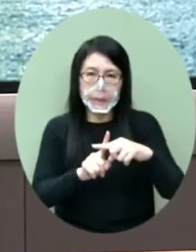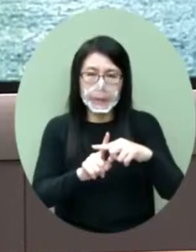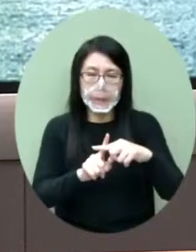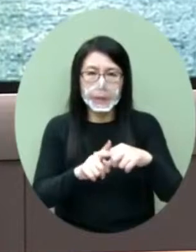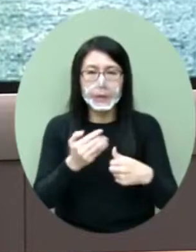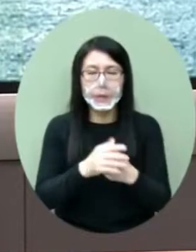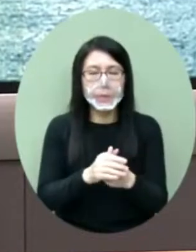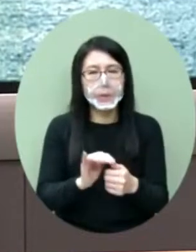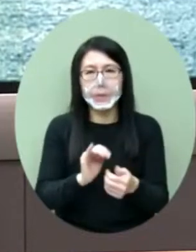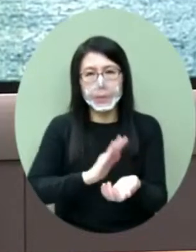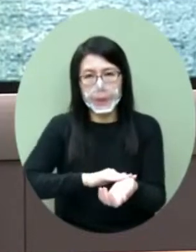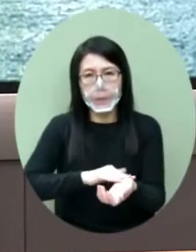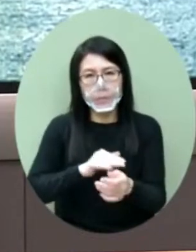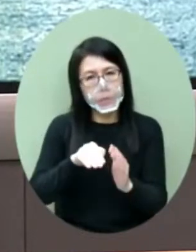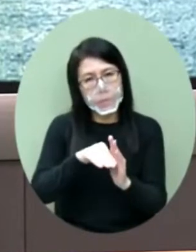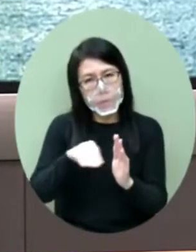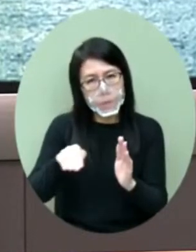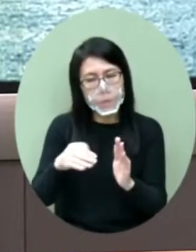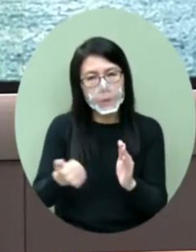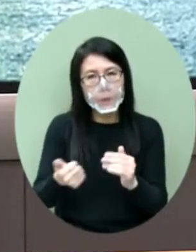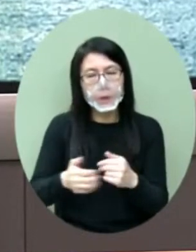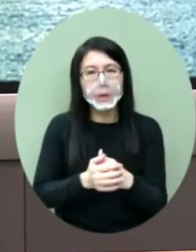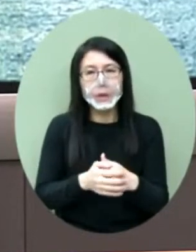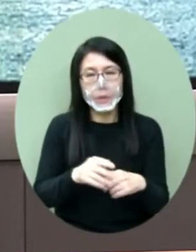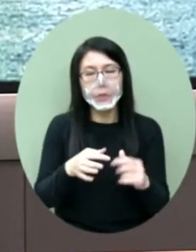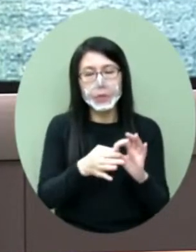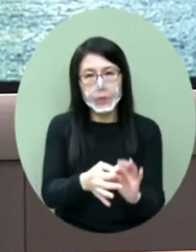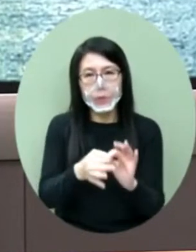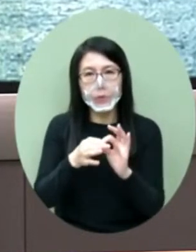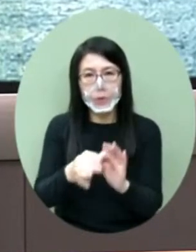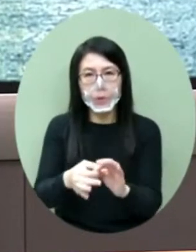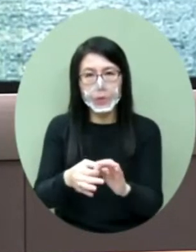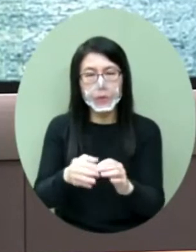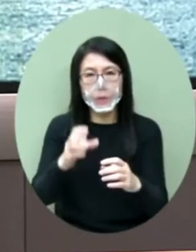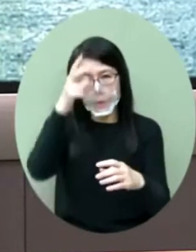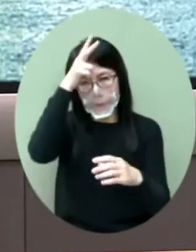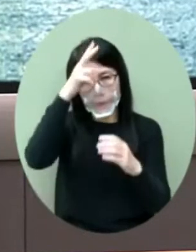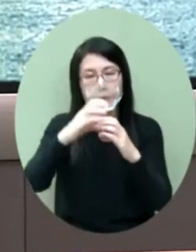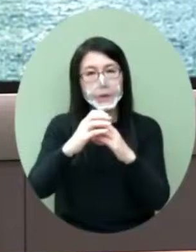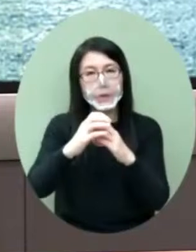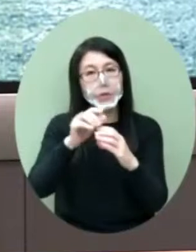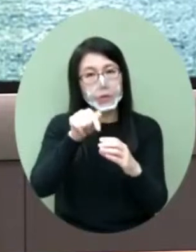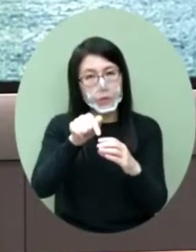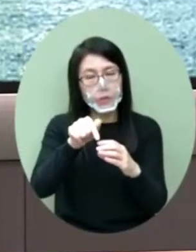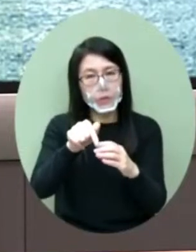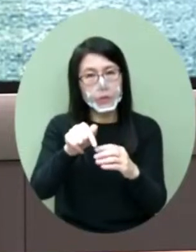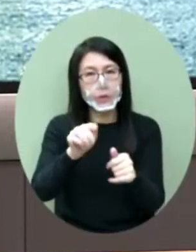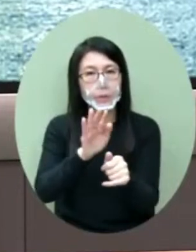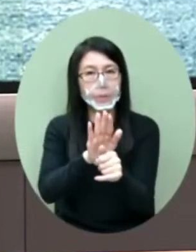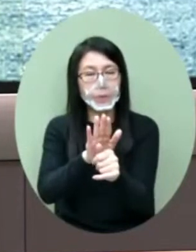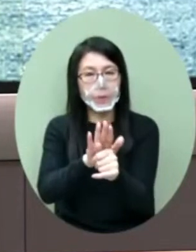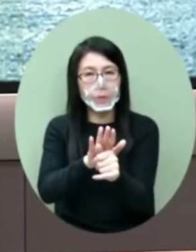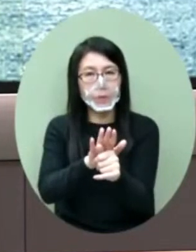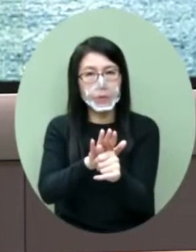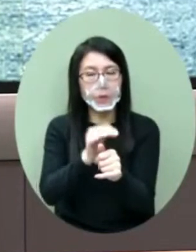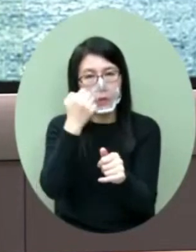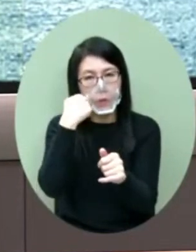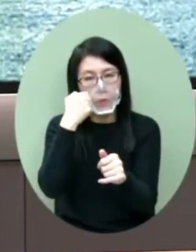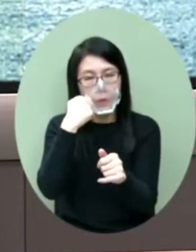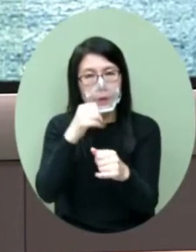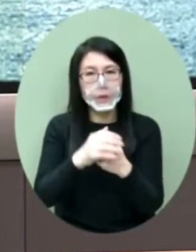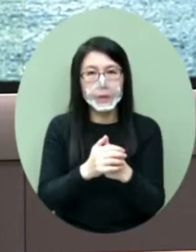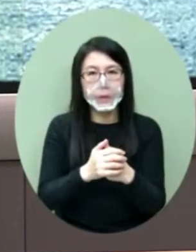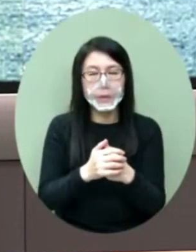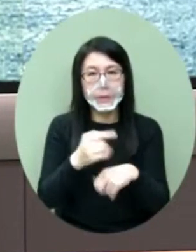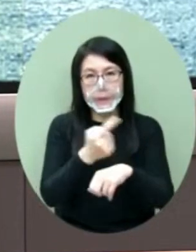still tested positive and yet they're in a stable condition, we will liaise with the social welfare department and they will